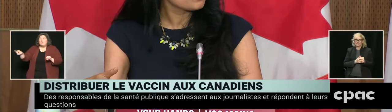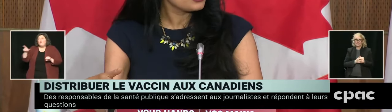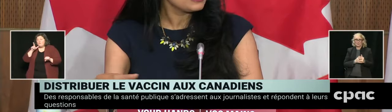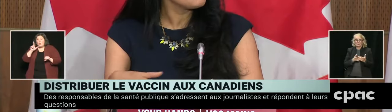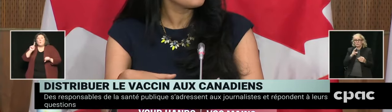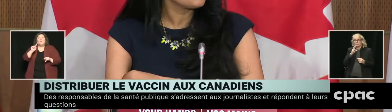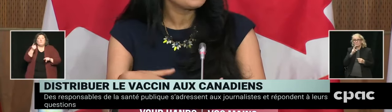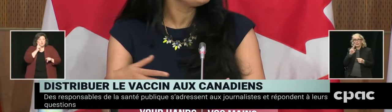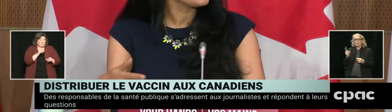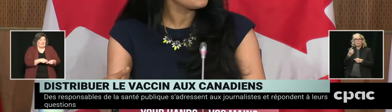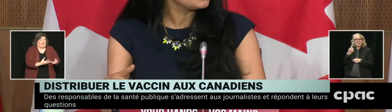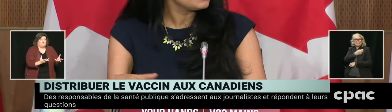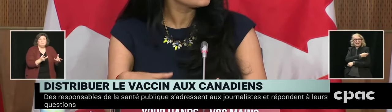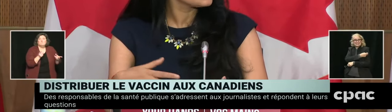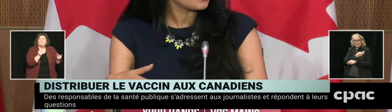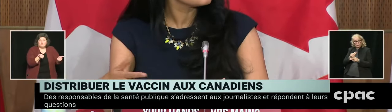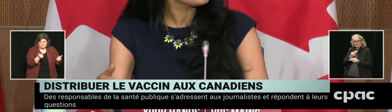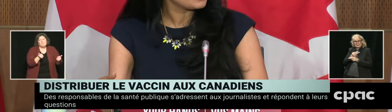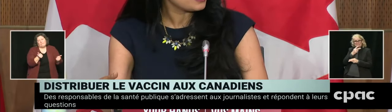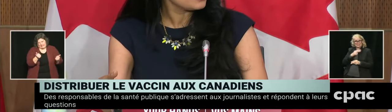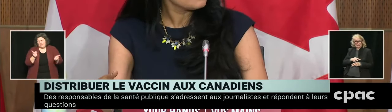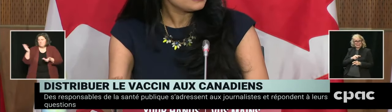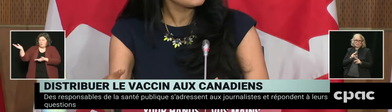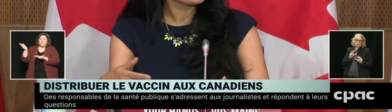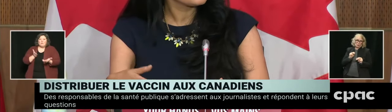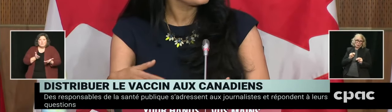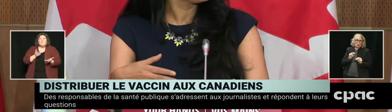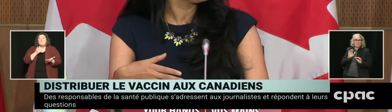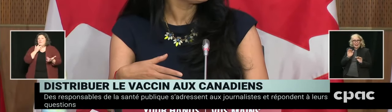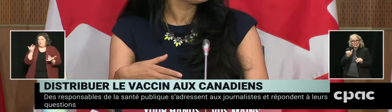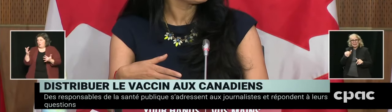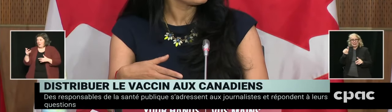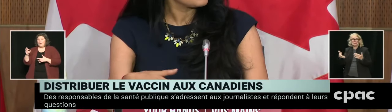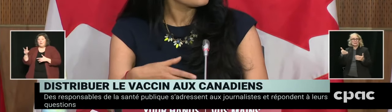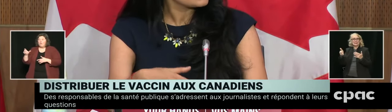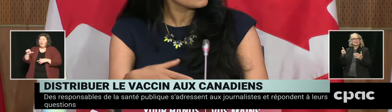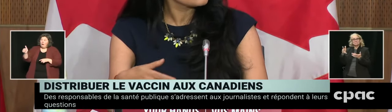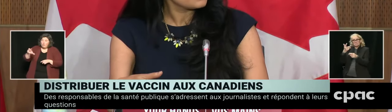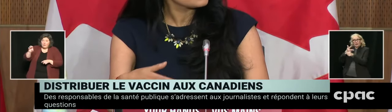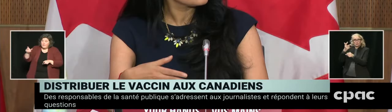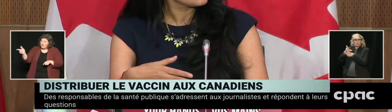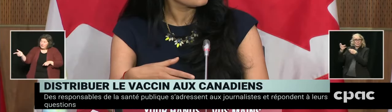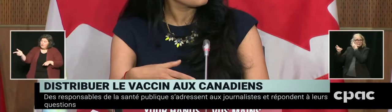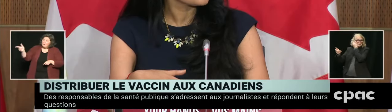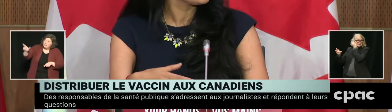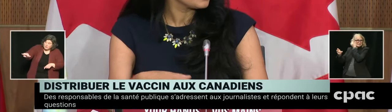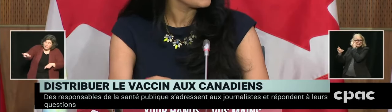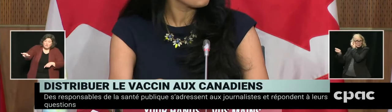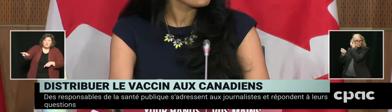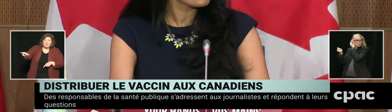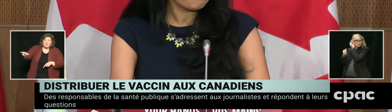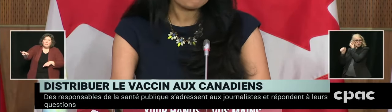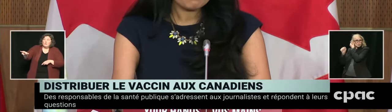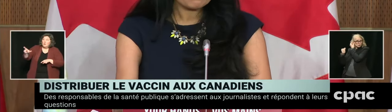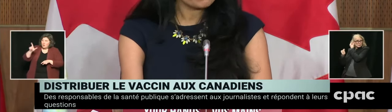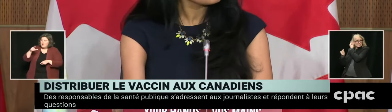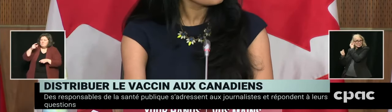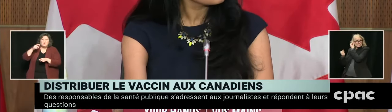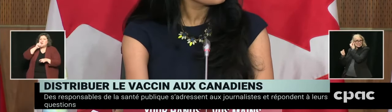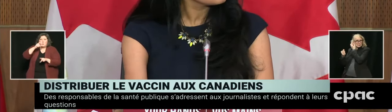move forward, there may be companies that have supply that would like to avail themselves of this possibility.